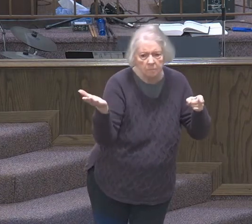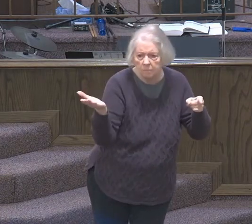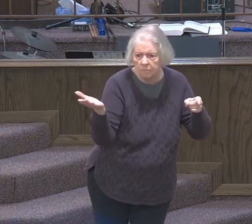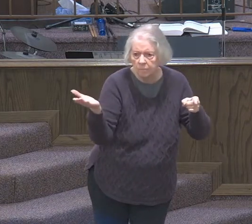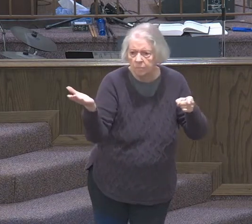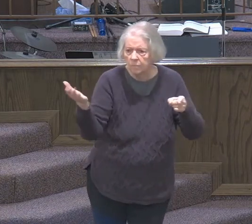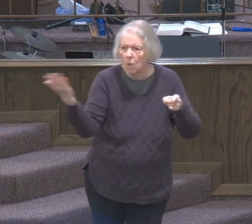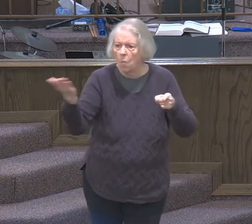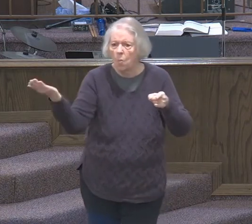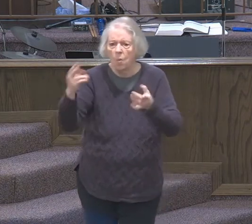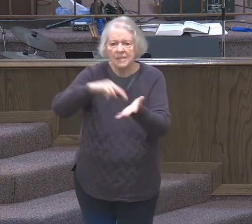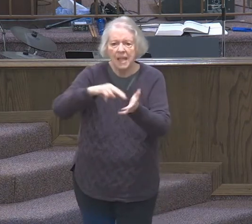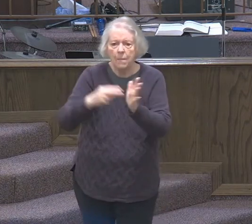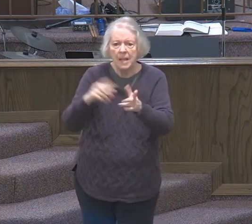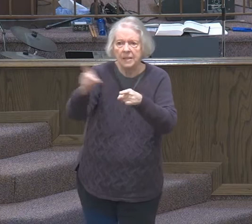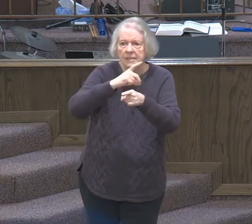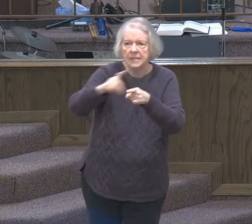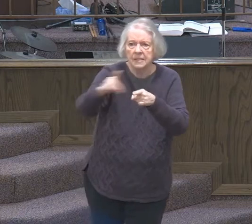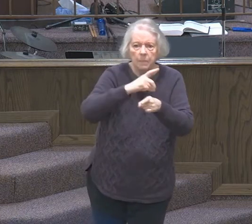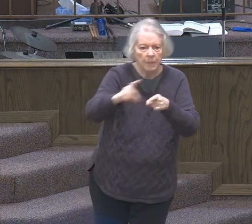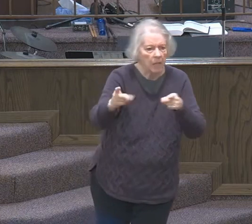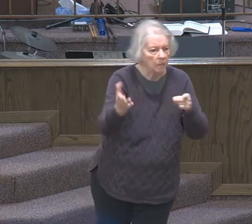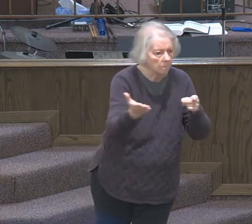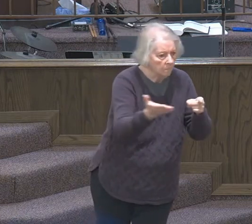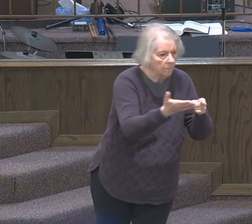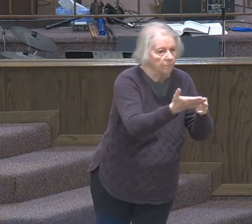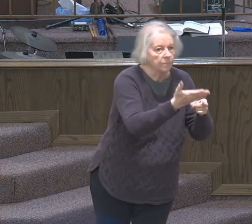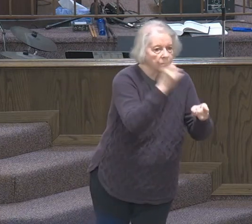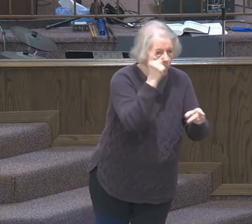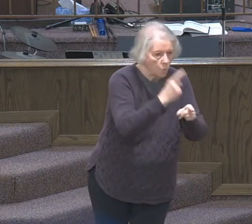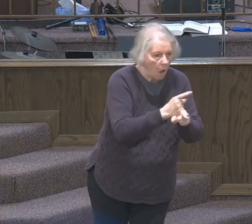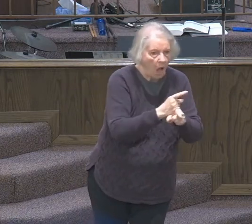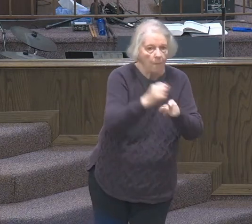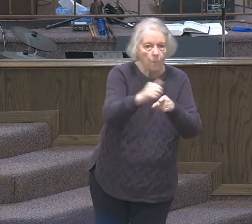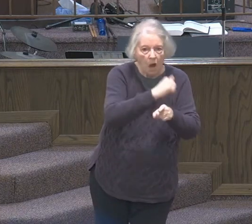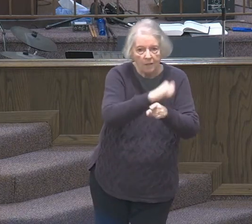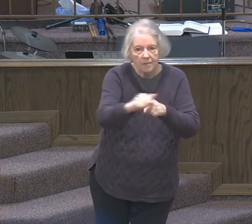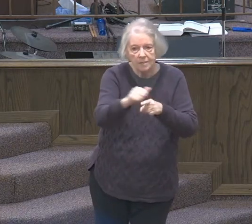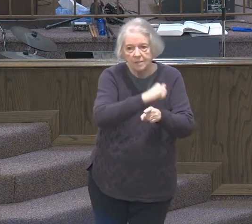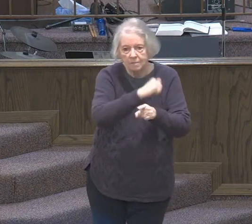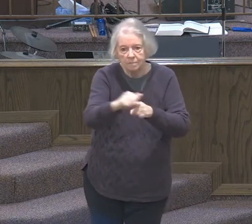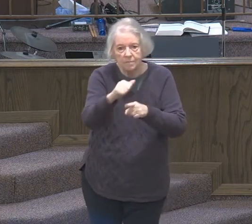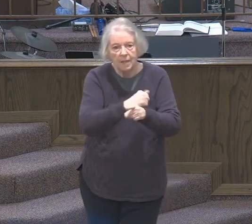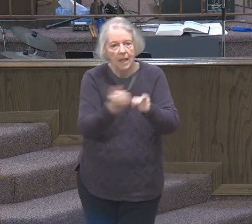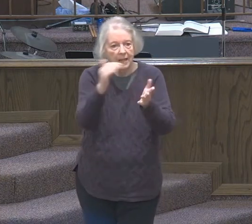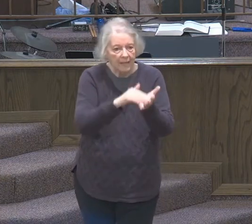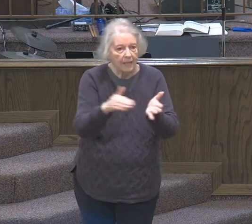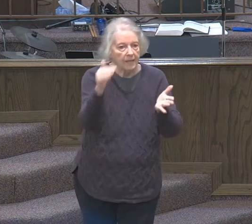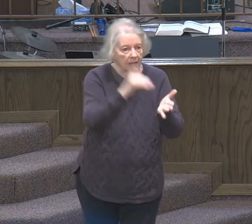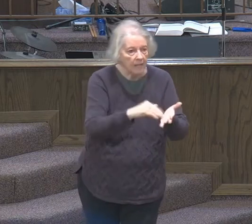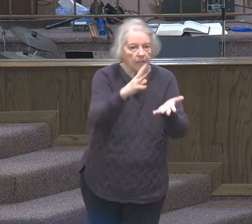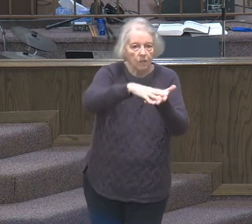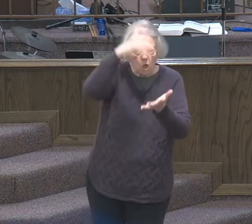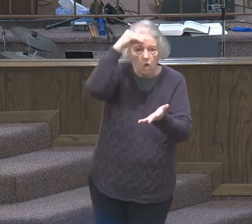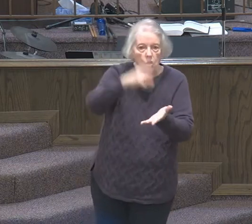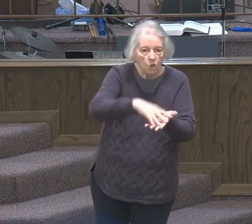If I were to ask the question, what is worship? I would probably receive a variety of answers.